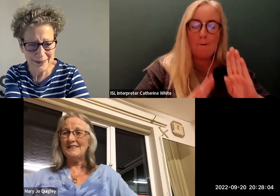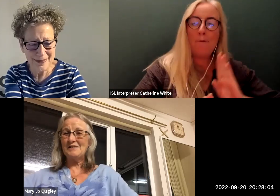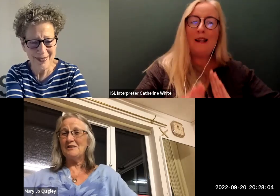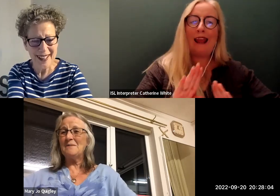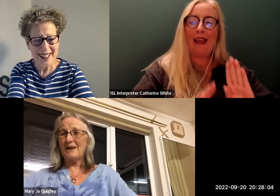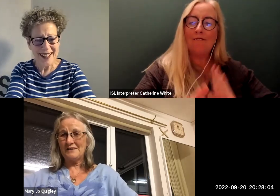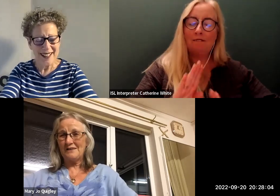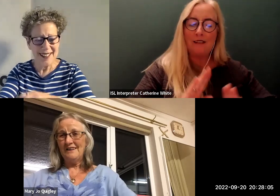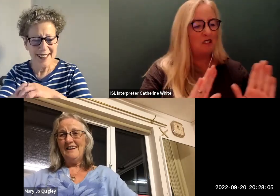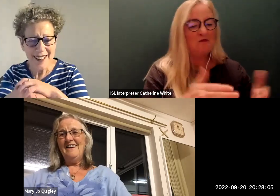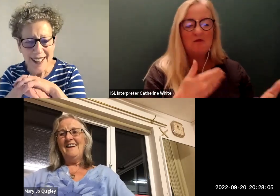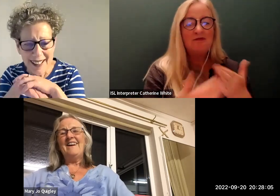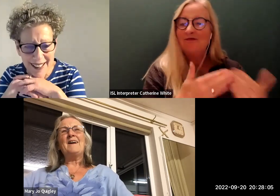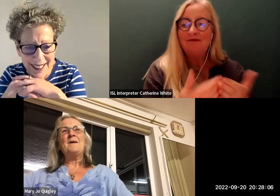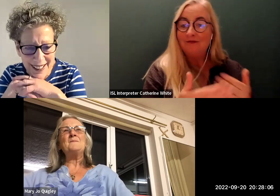know, it didn't really matter.